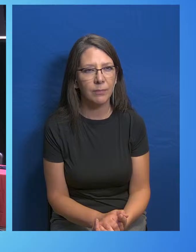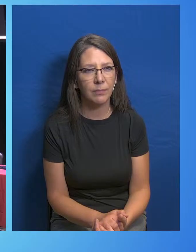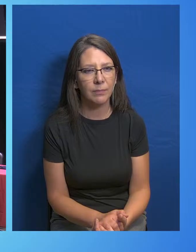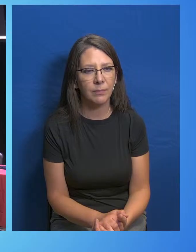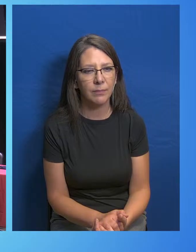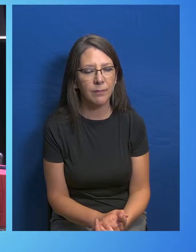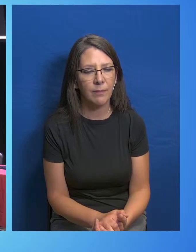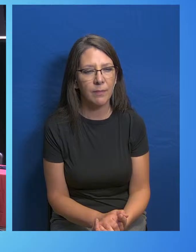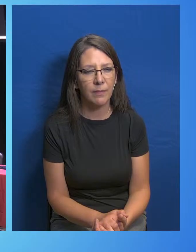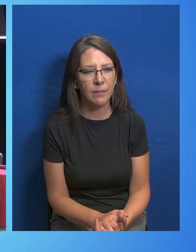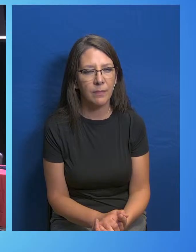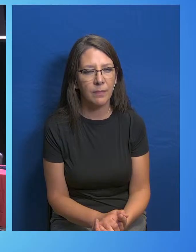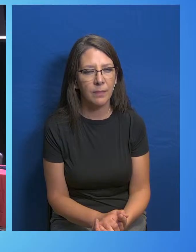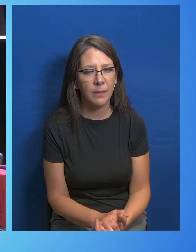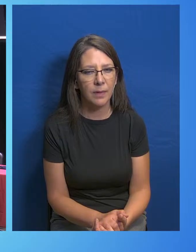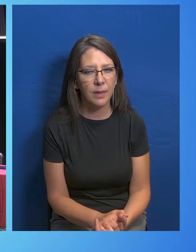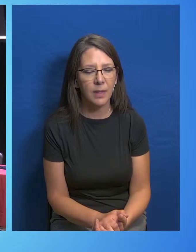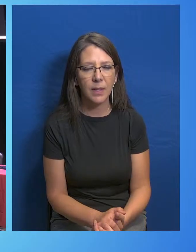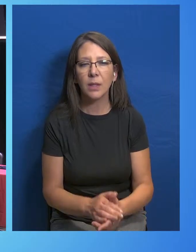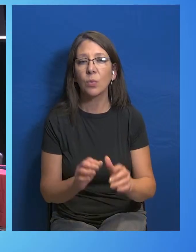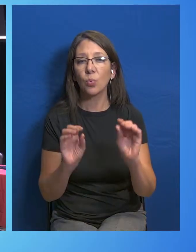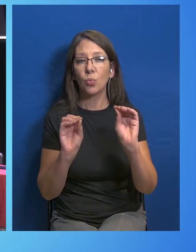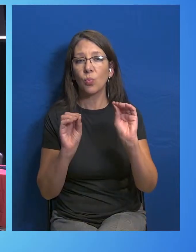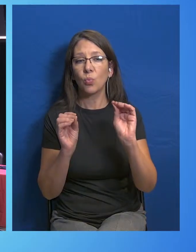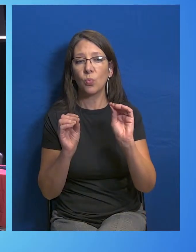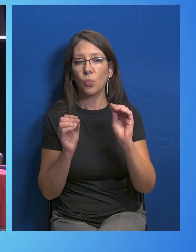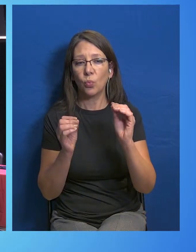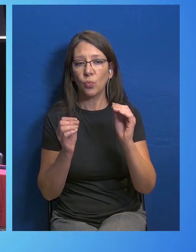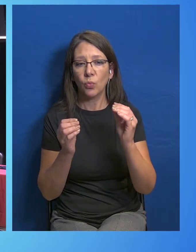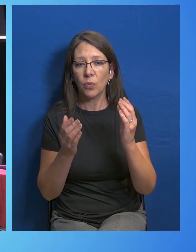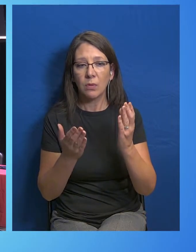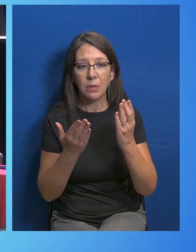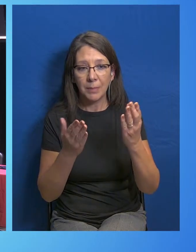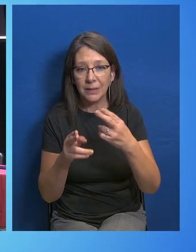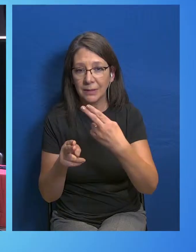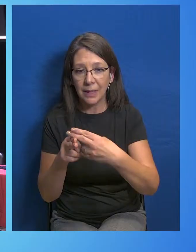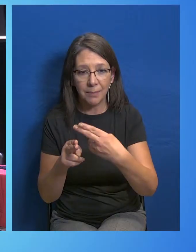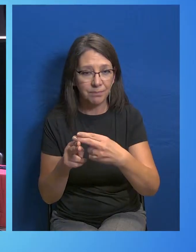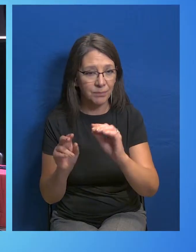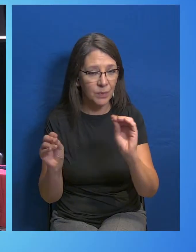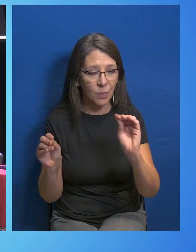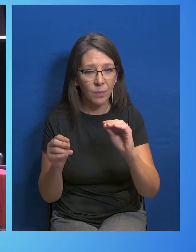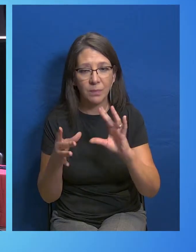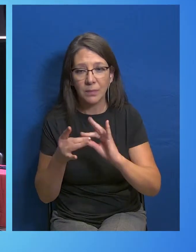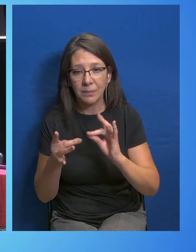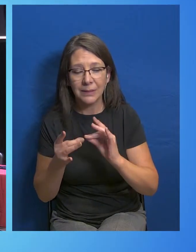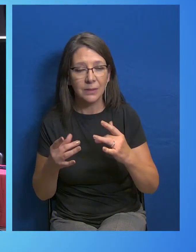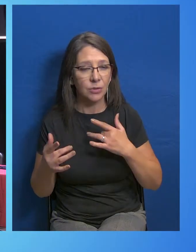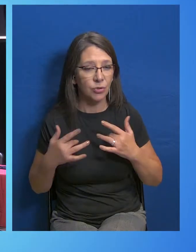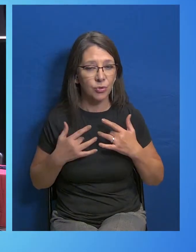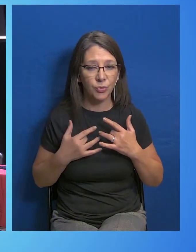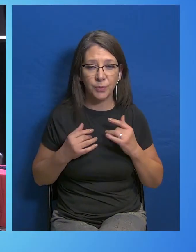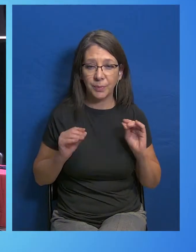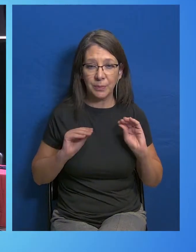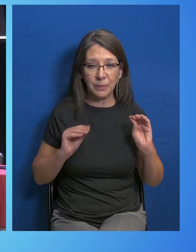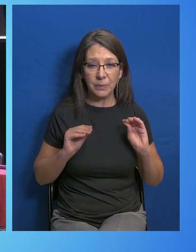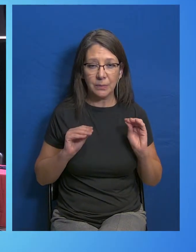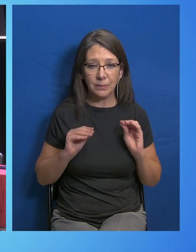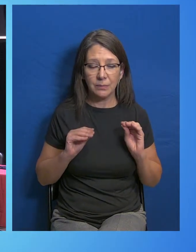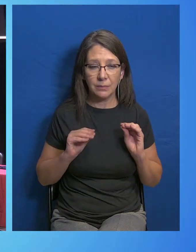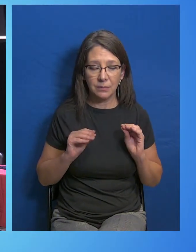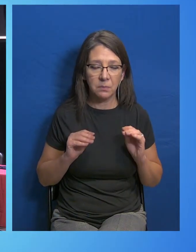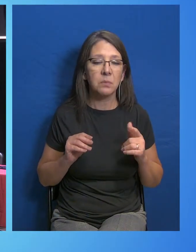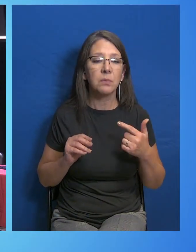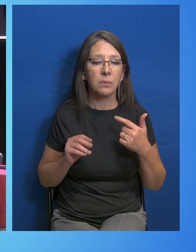If there's no other nominations, comments, or concerns, especially with those on the phone, we will need